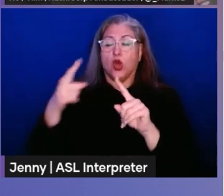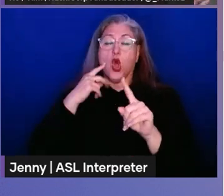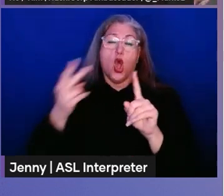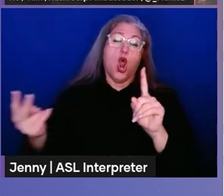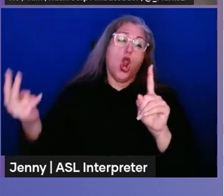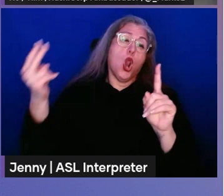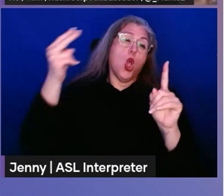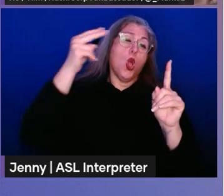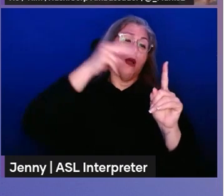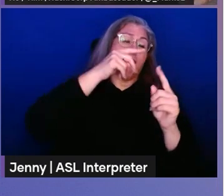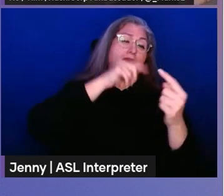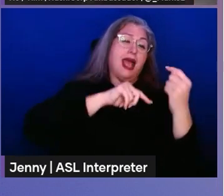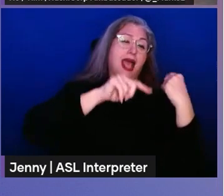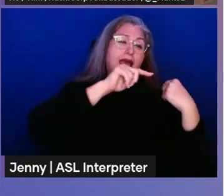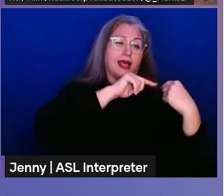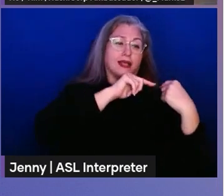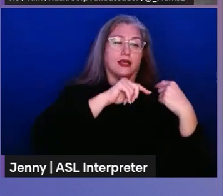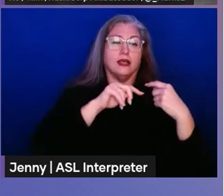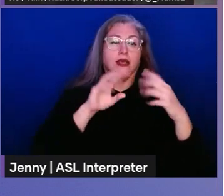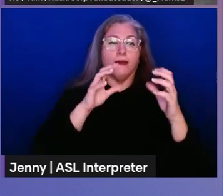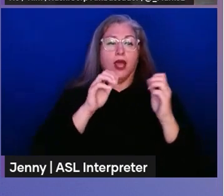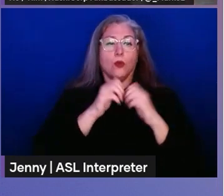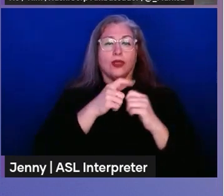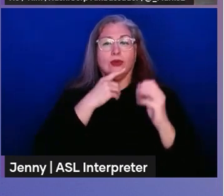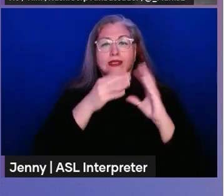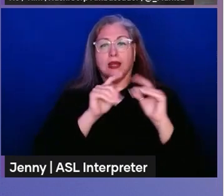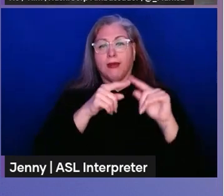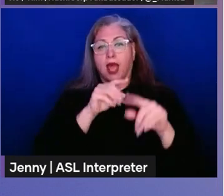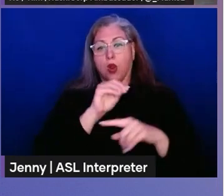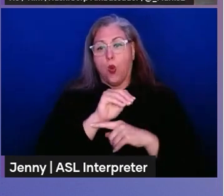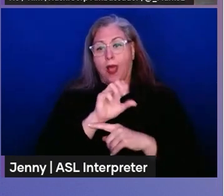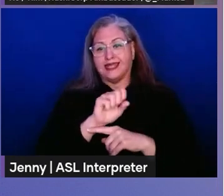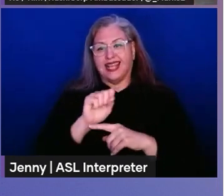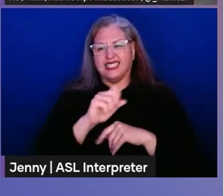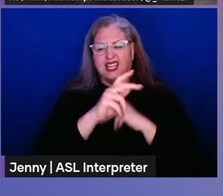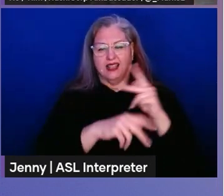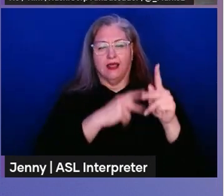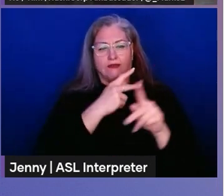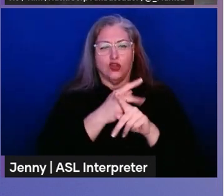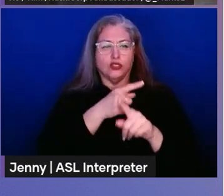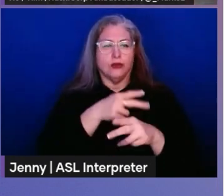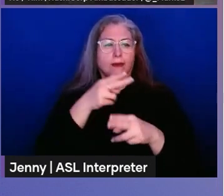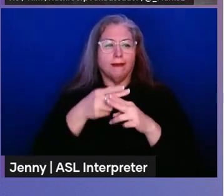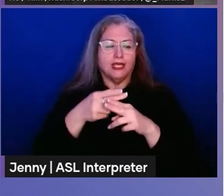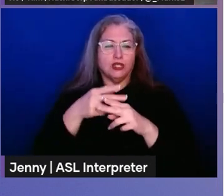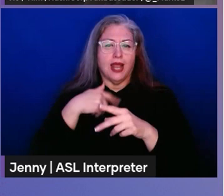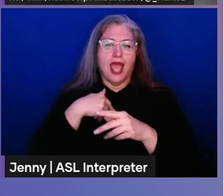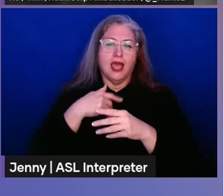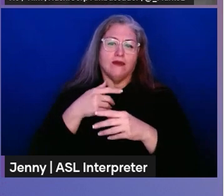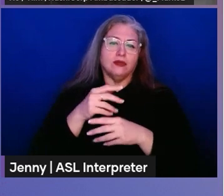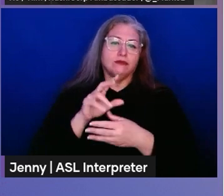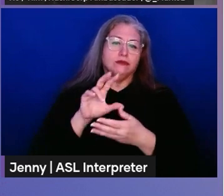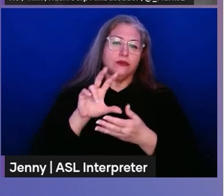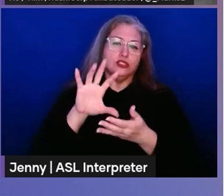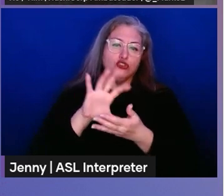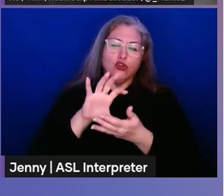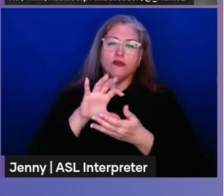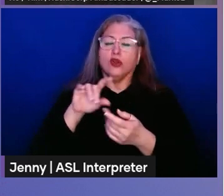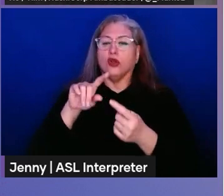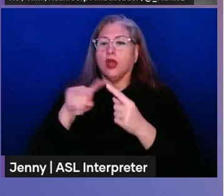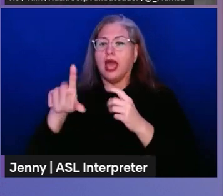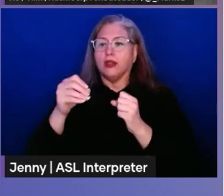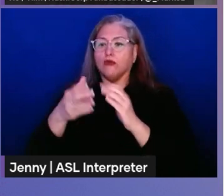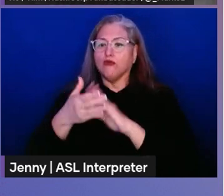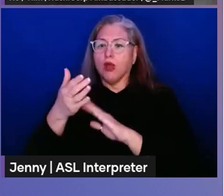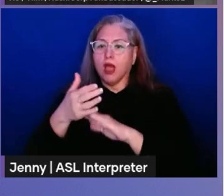to what we said about the OSS version, we mentioned there is a server component, there is an UI component, there is a runner. And